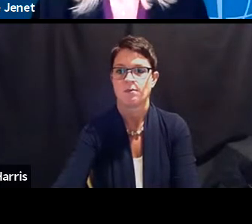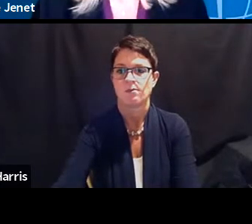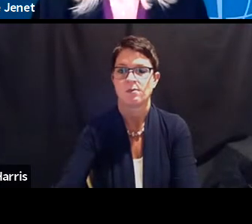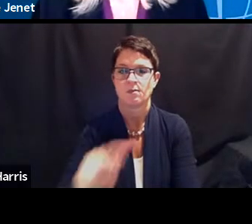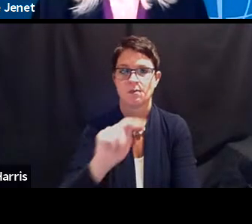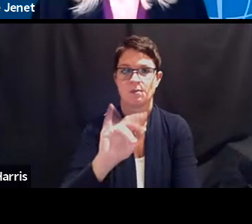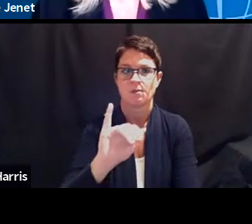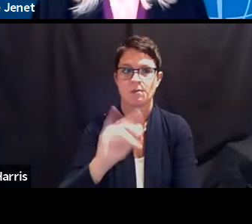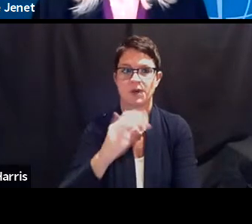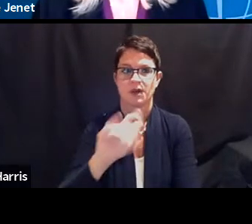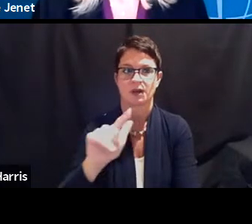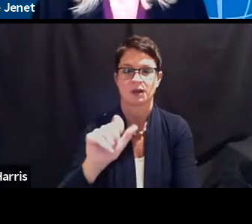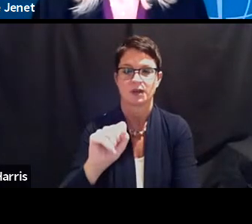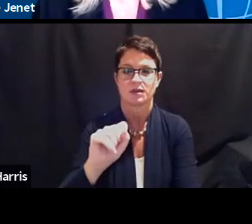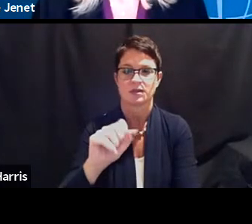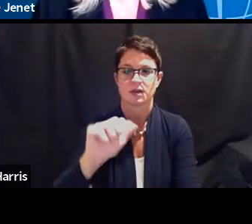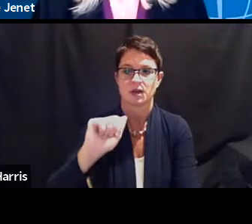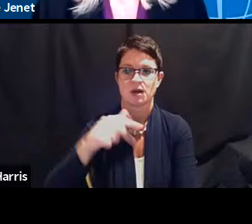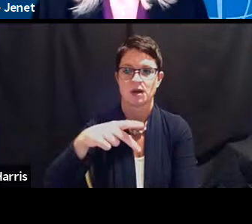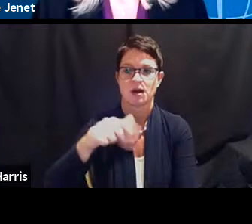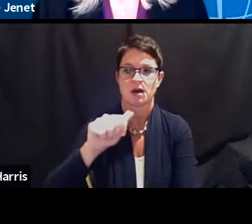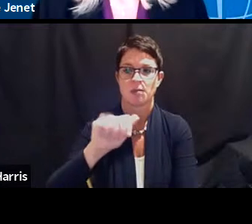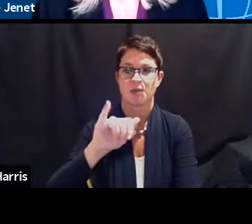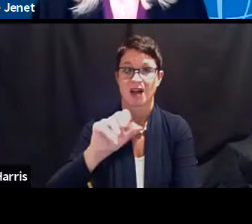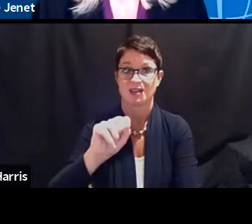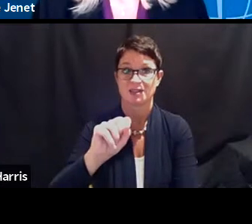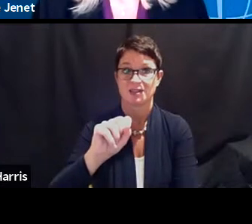Nicholas Appice.